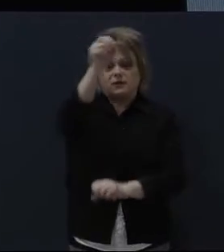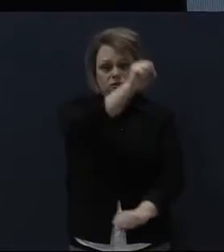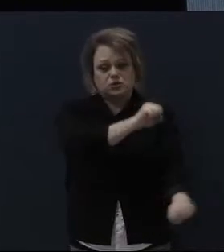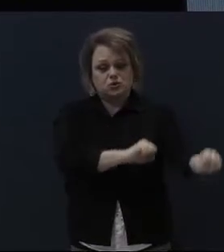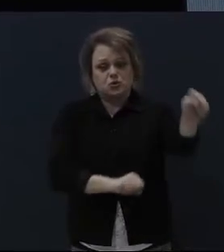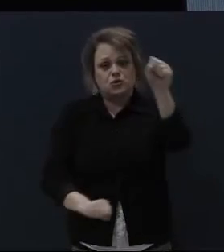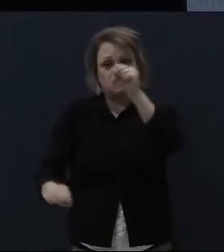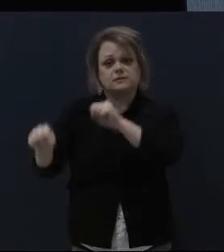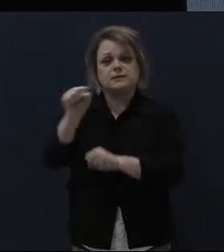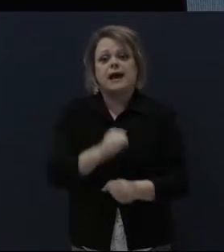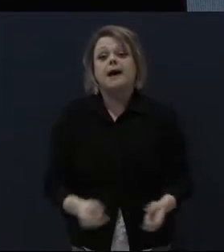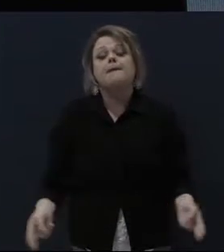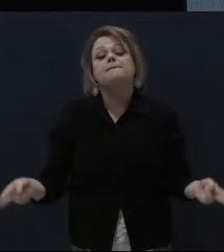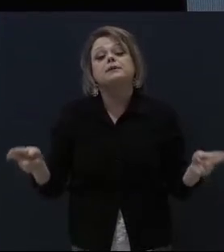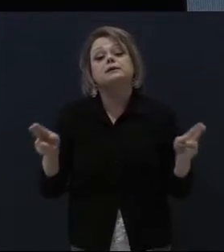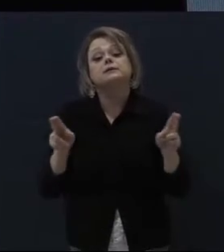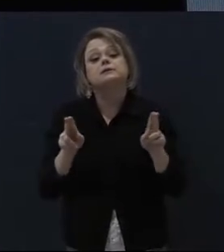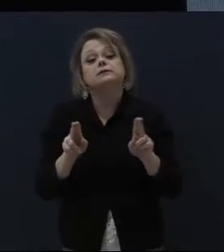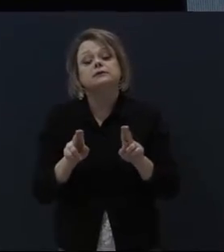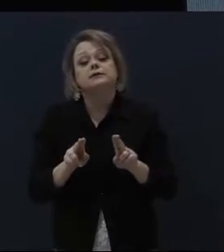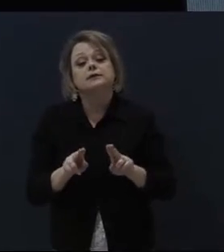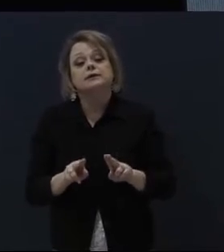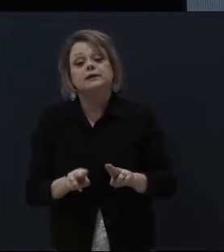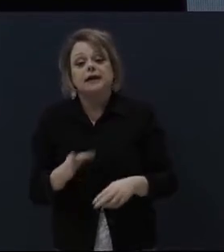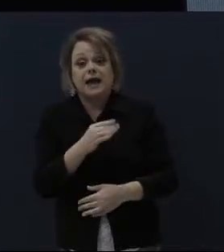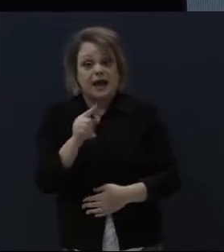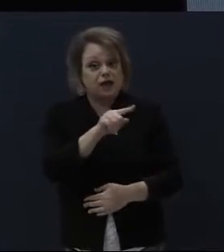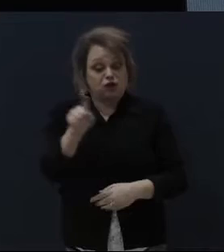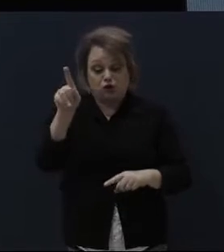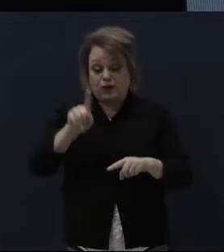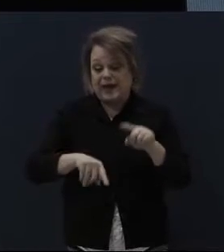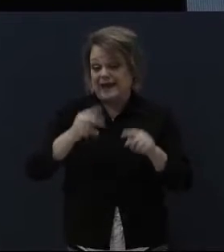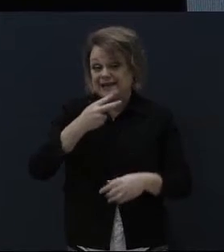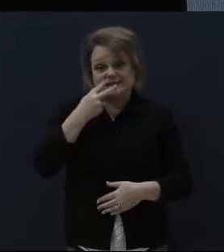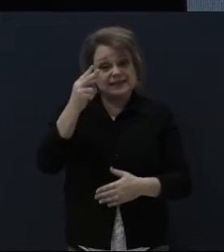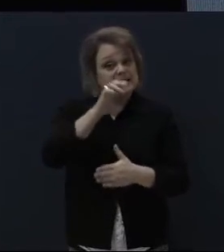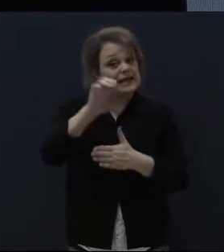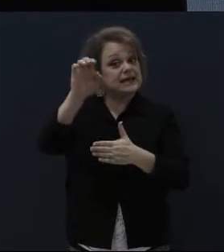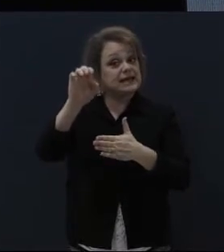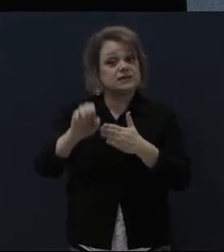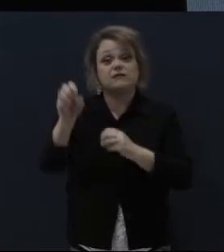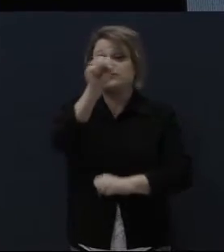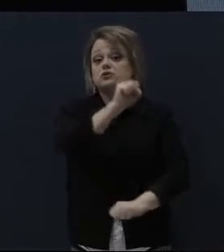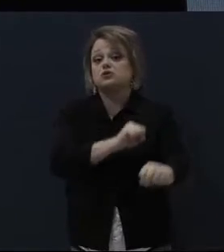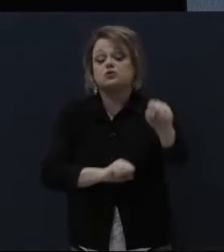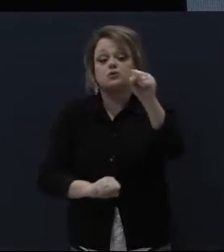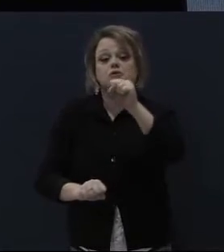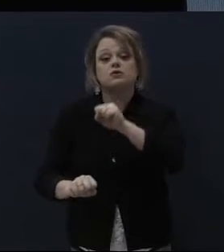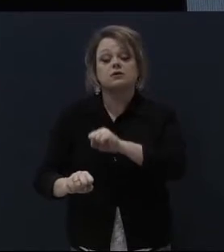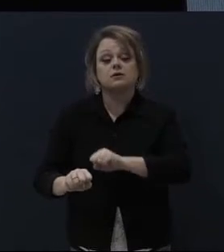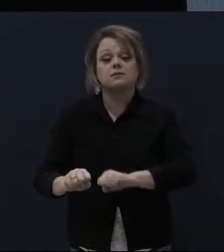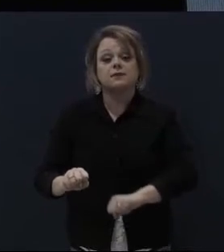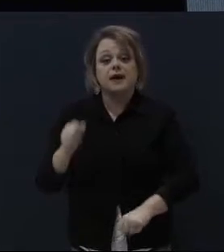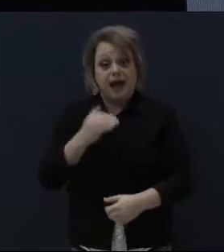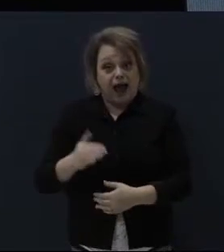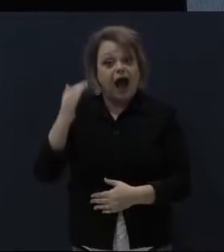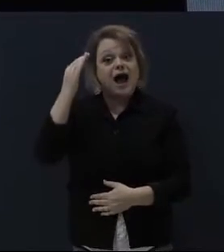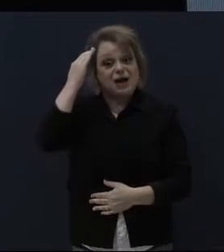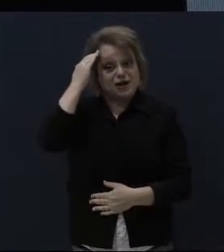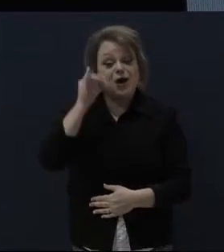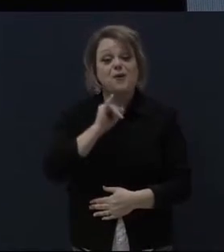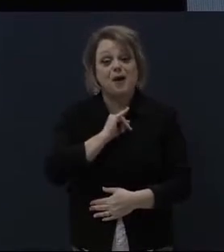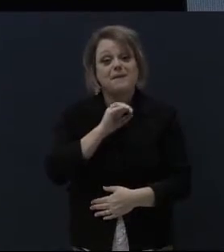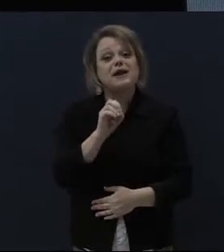the pain. I can't see the light of day. I still know I'll be